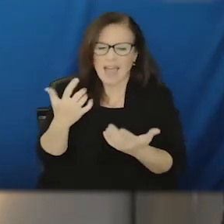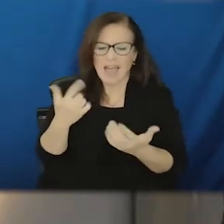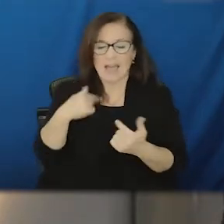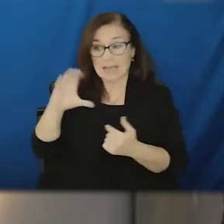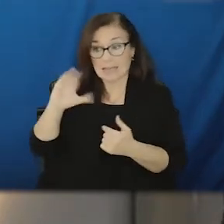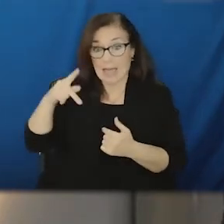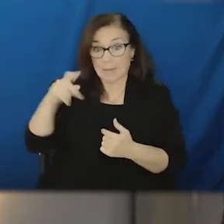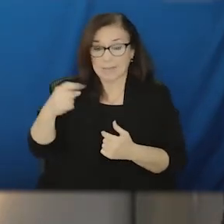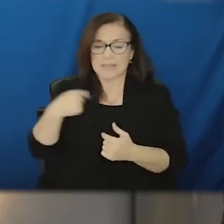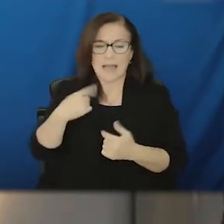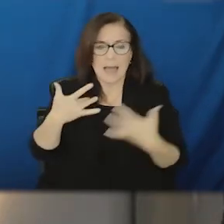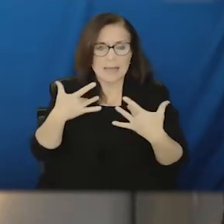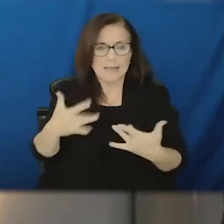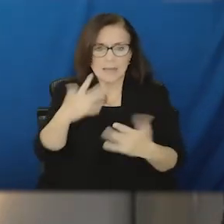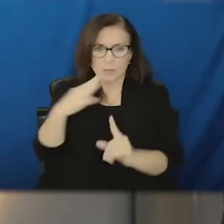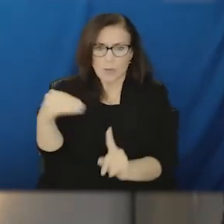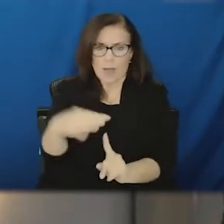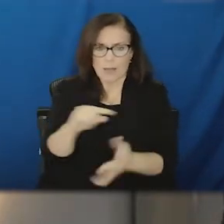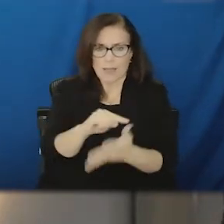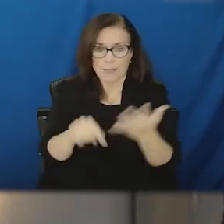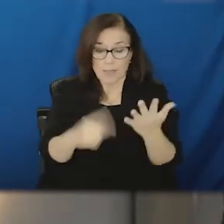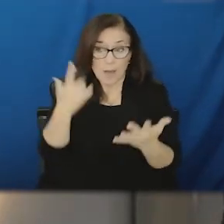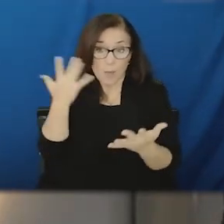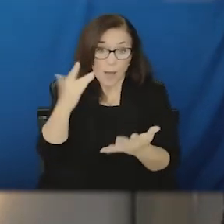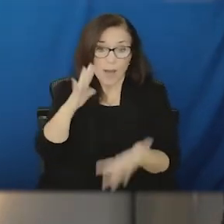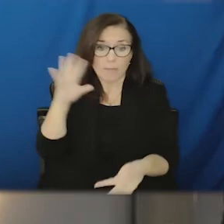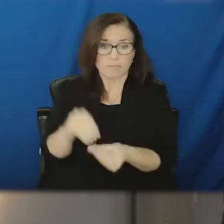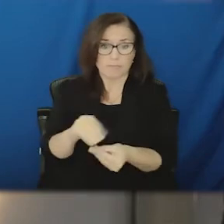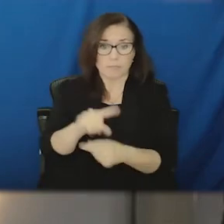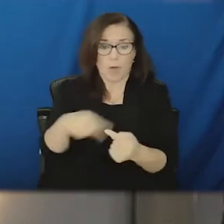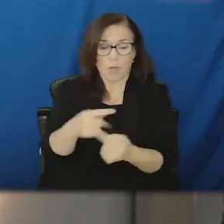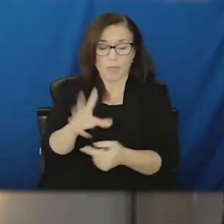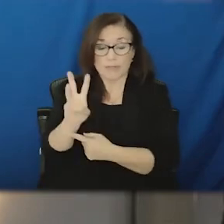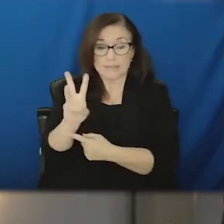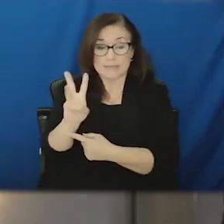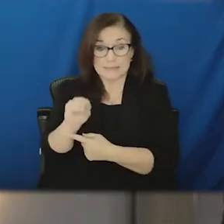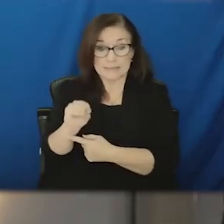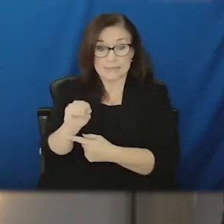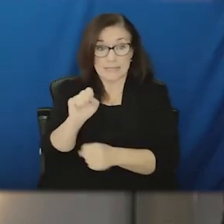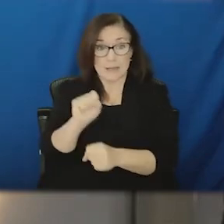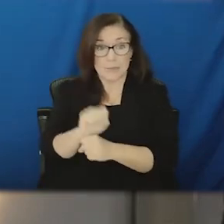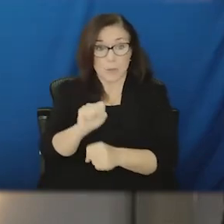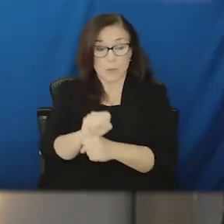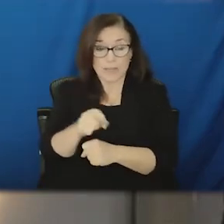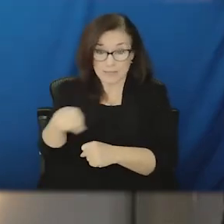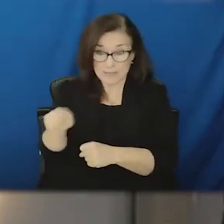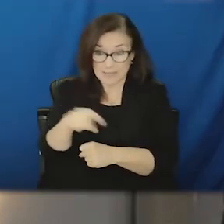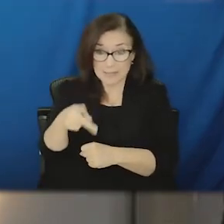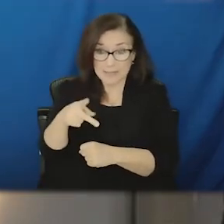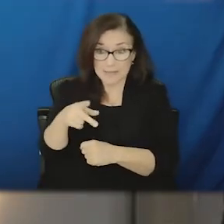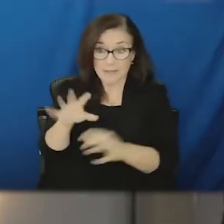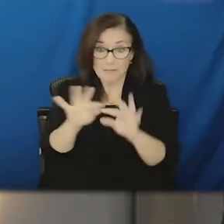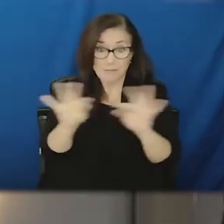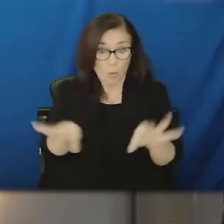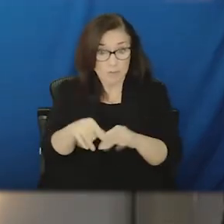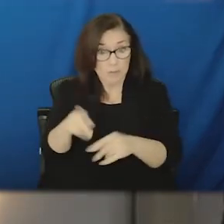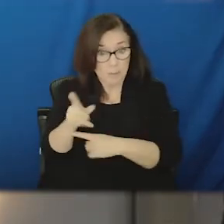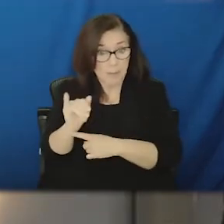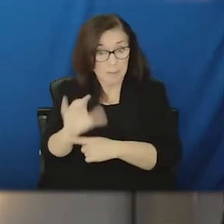that all of these roughly 60 employees, these forms are public information to make sure